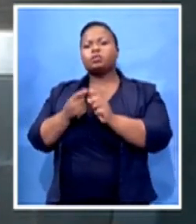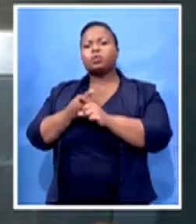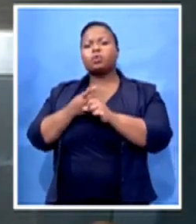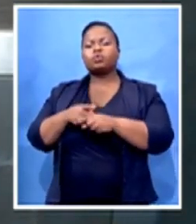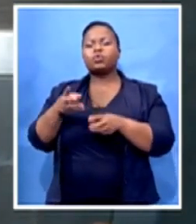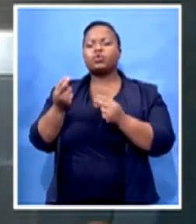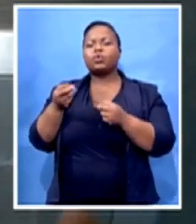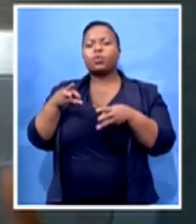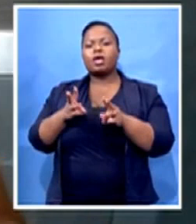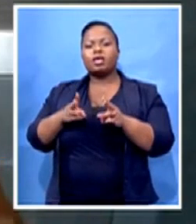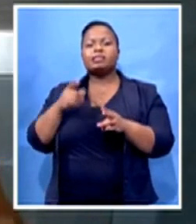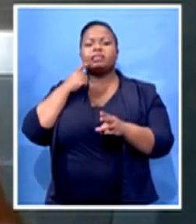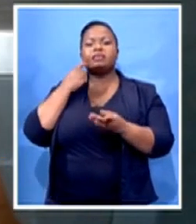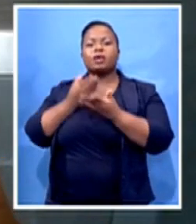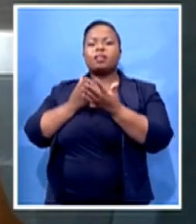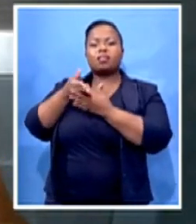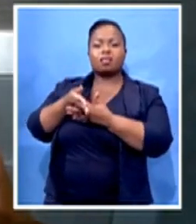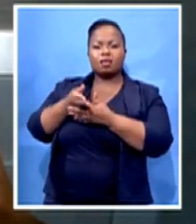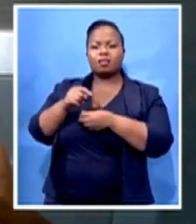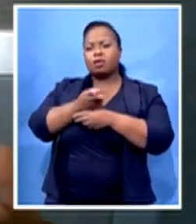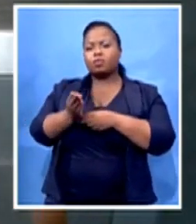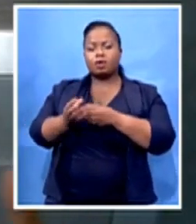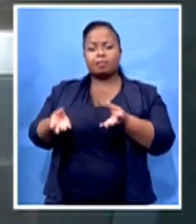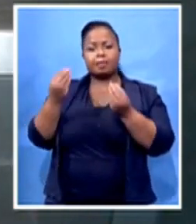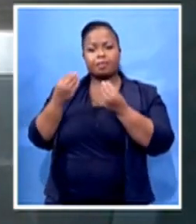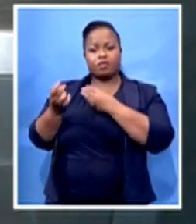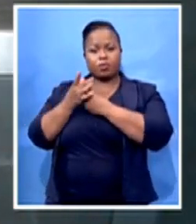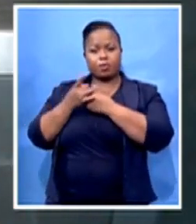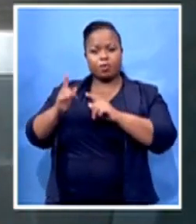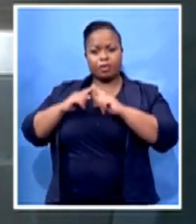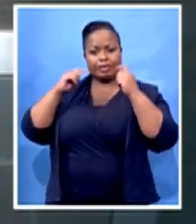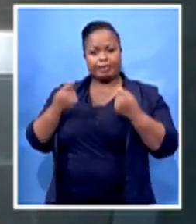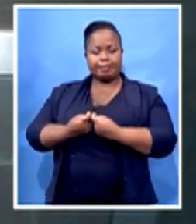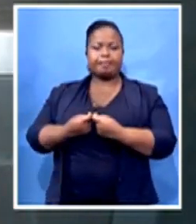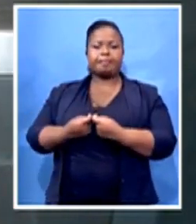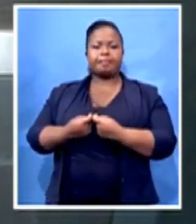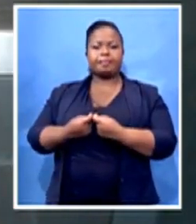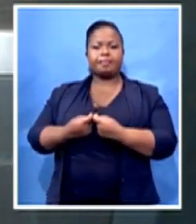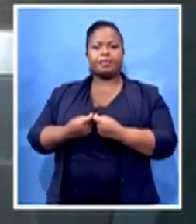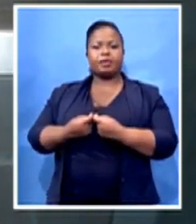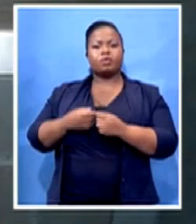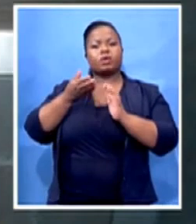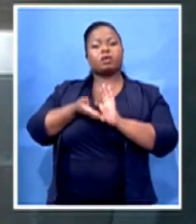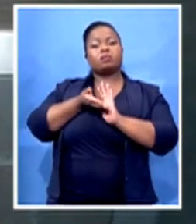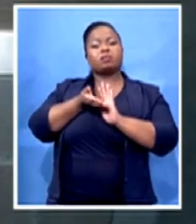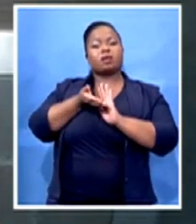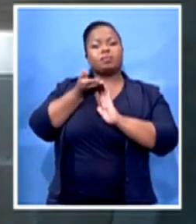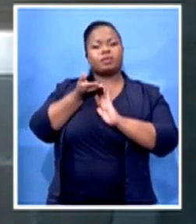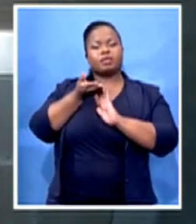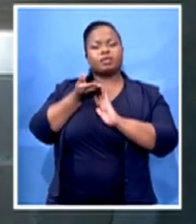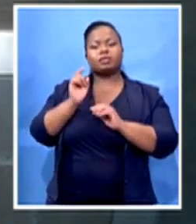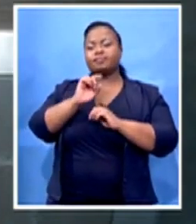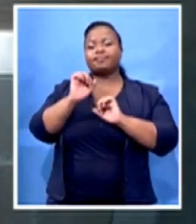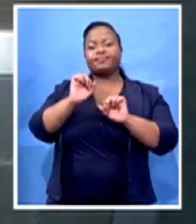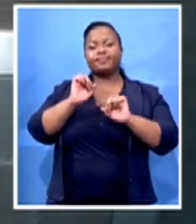our product team to update the technology. Right. Now, the other element is to the user